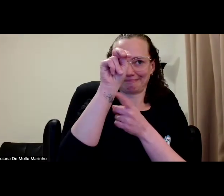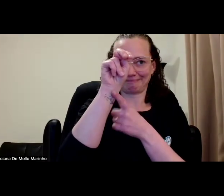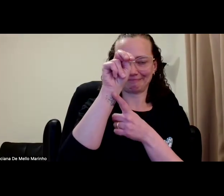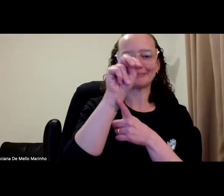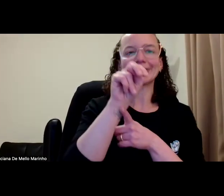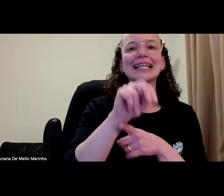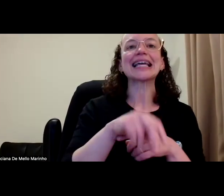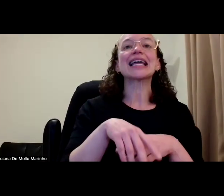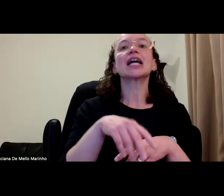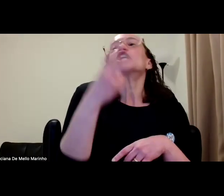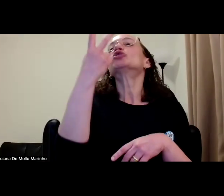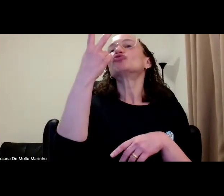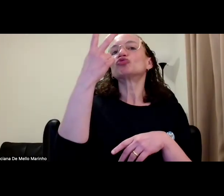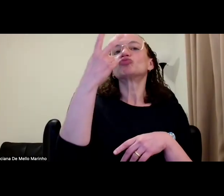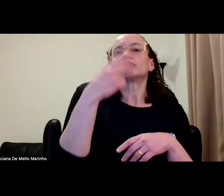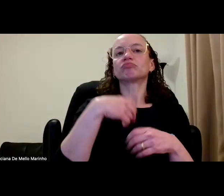Crown.